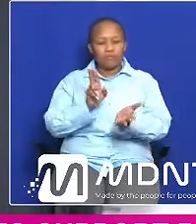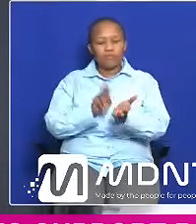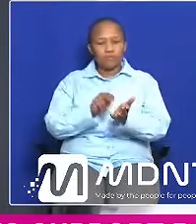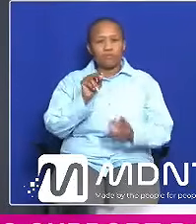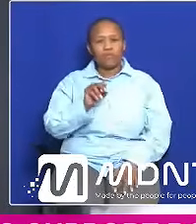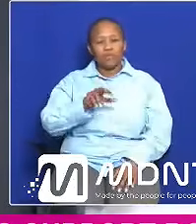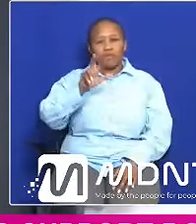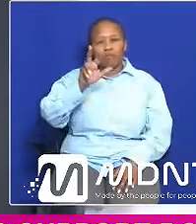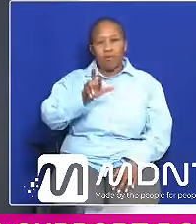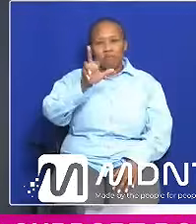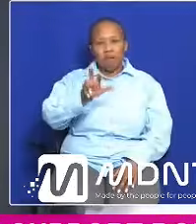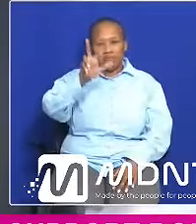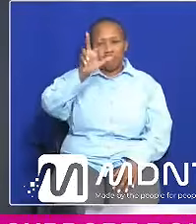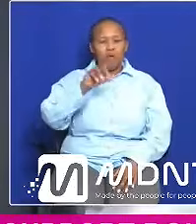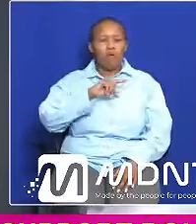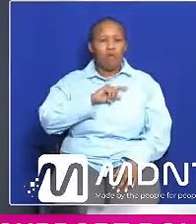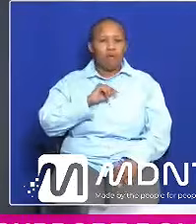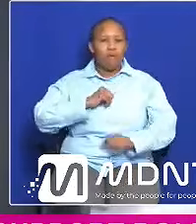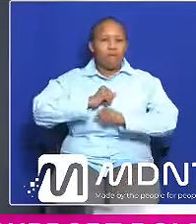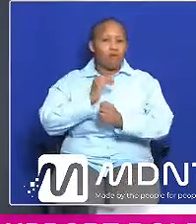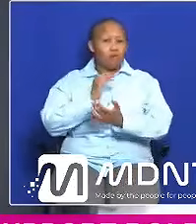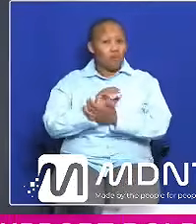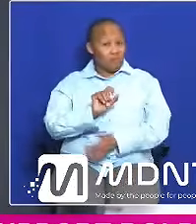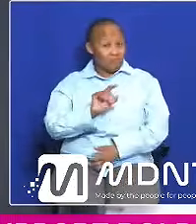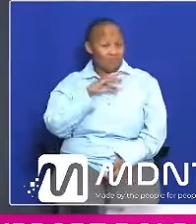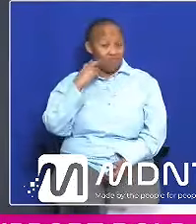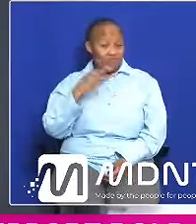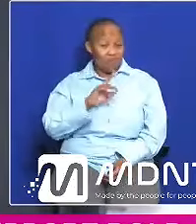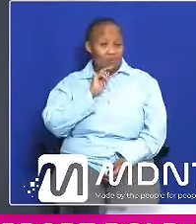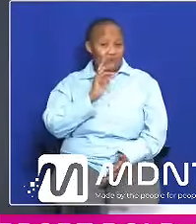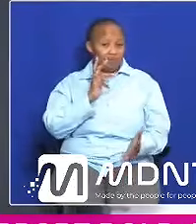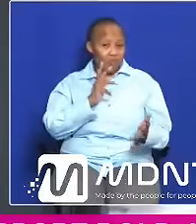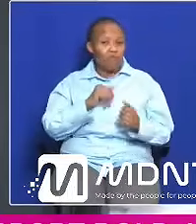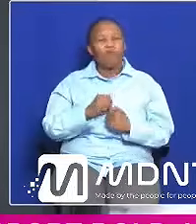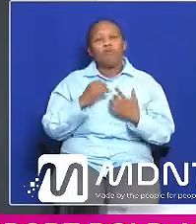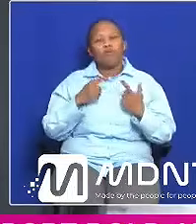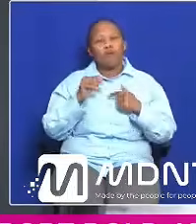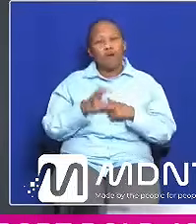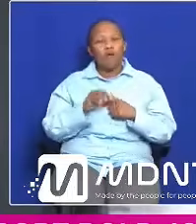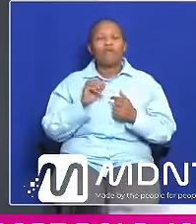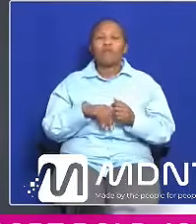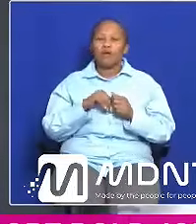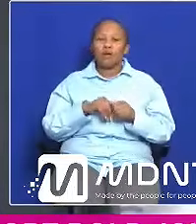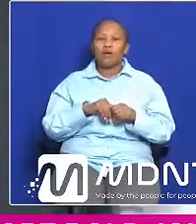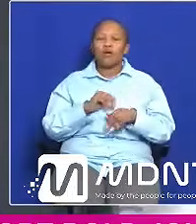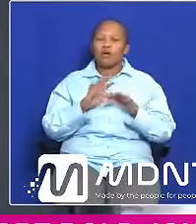However, we have received the unredacted version, the electronic one, and we are happy to share